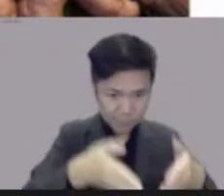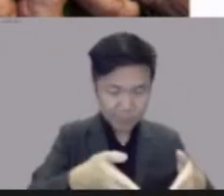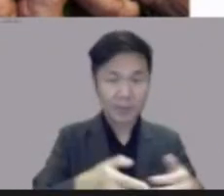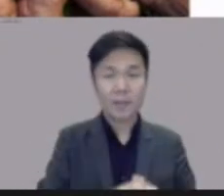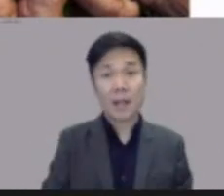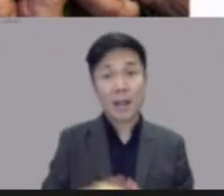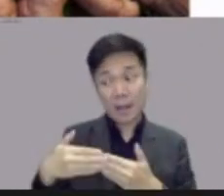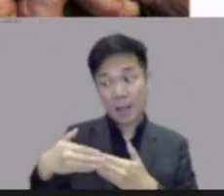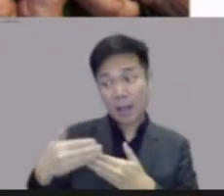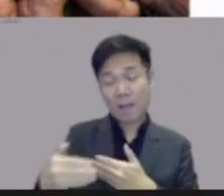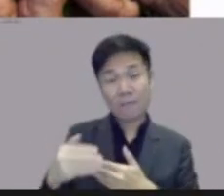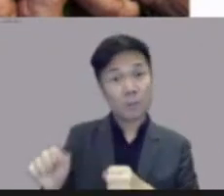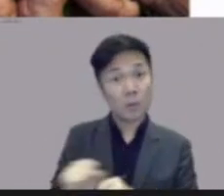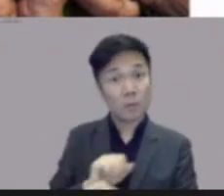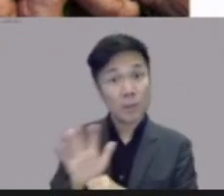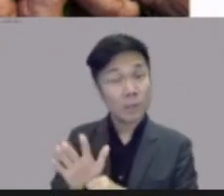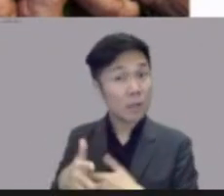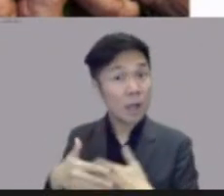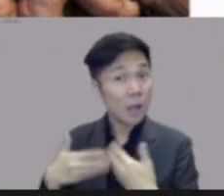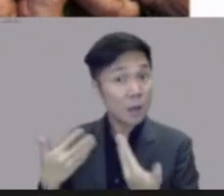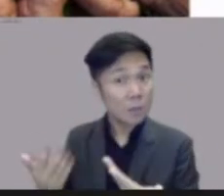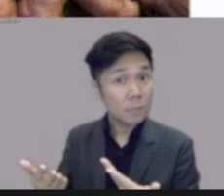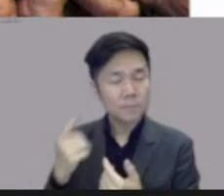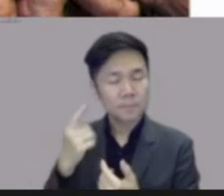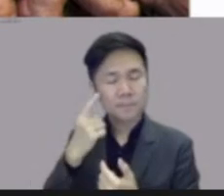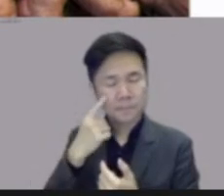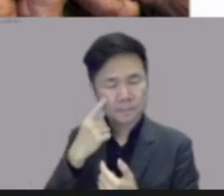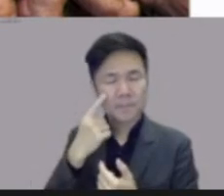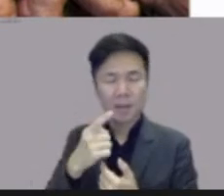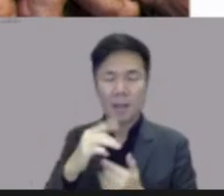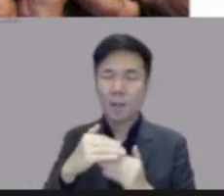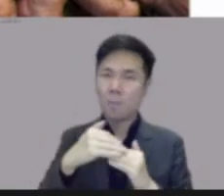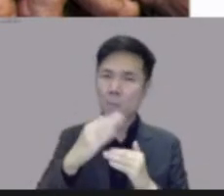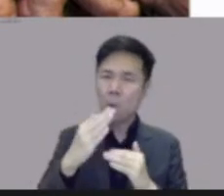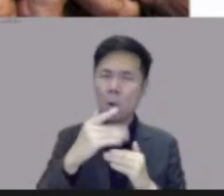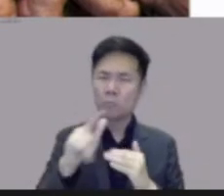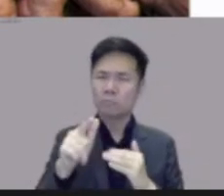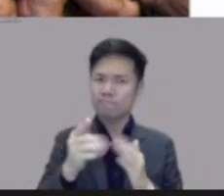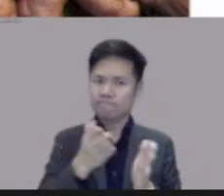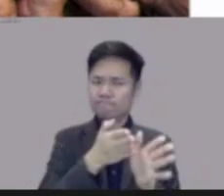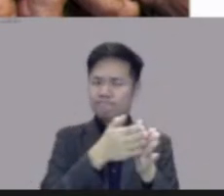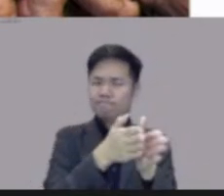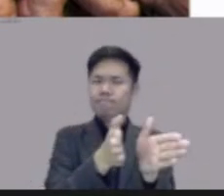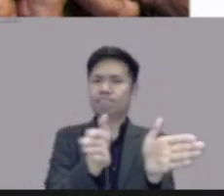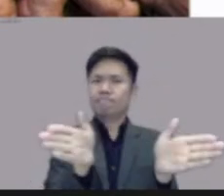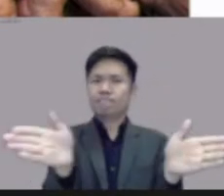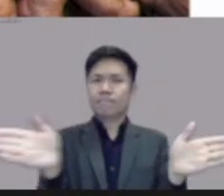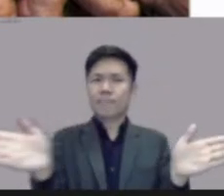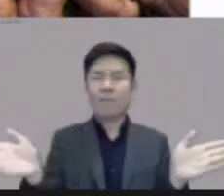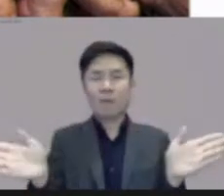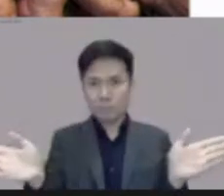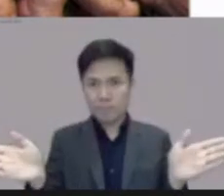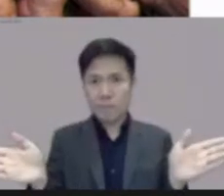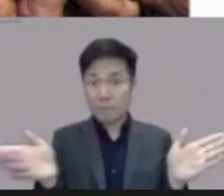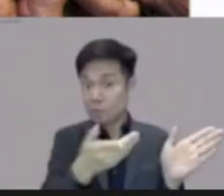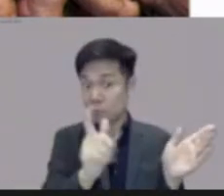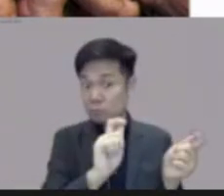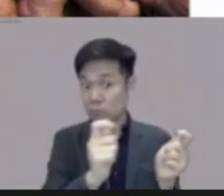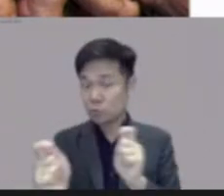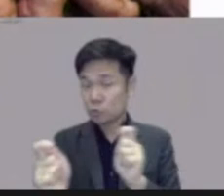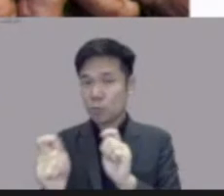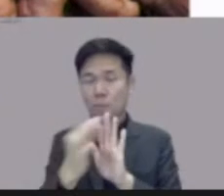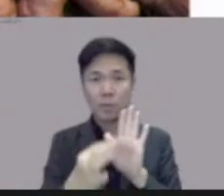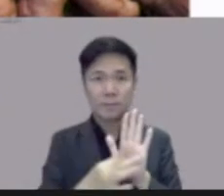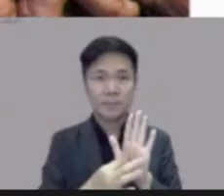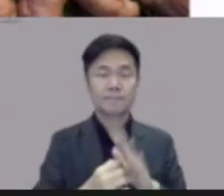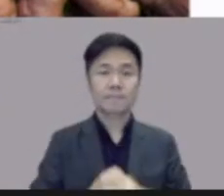offers an opportunity to ensure such wide and transformational shifts in policy making the Secretariat of course